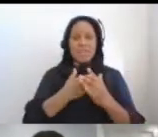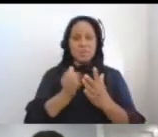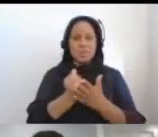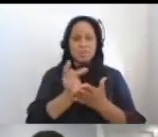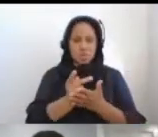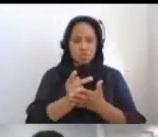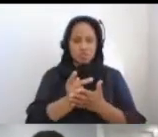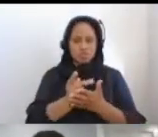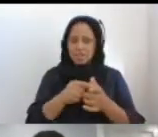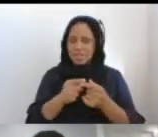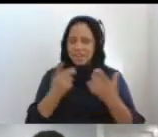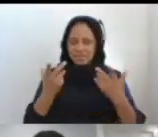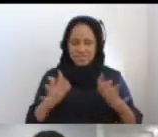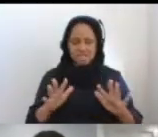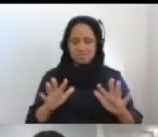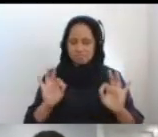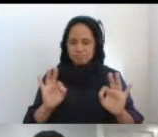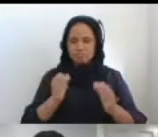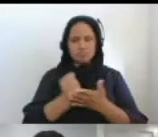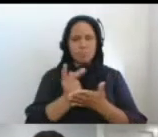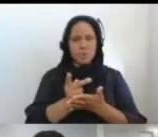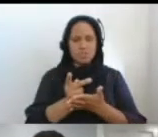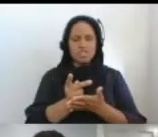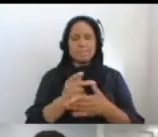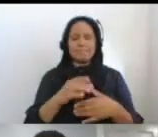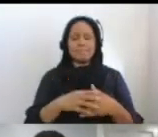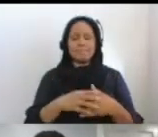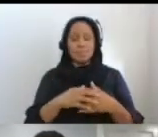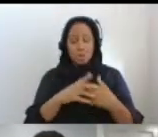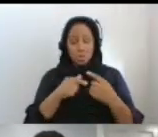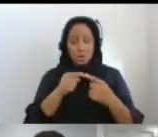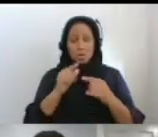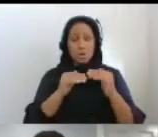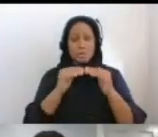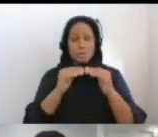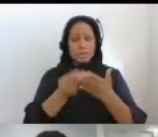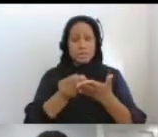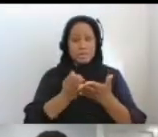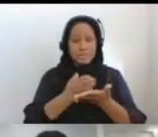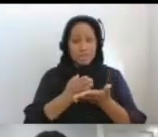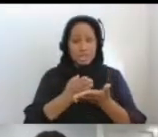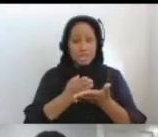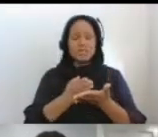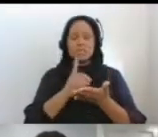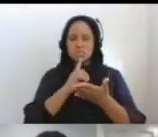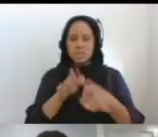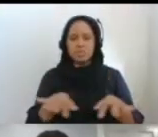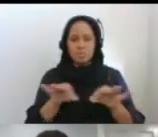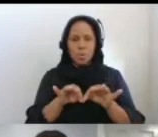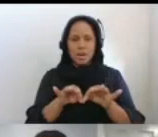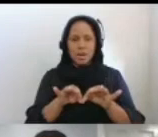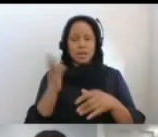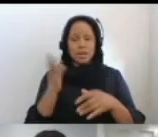you're good to go. Um, and when you're building this budget, it's really important, like I said,